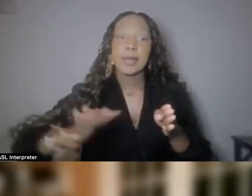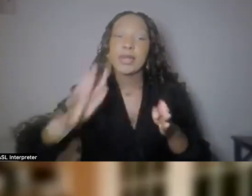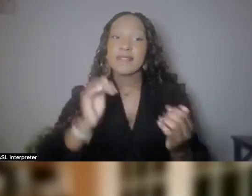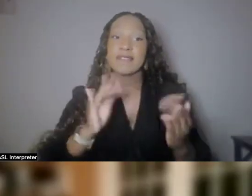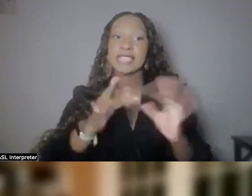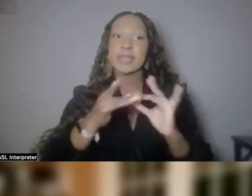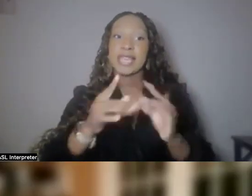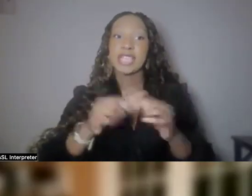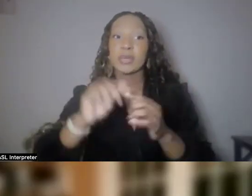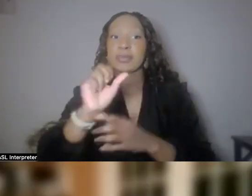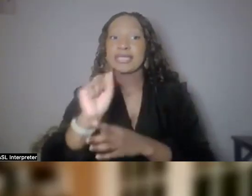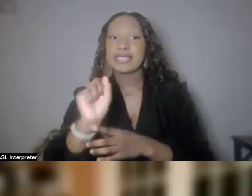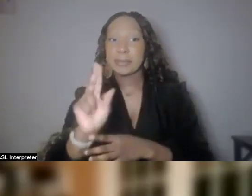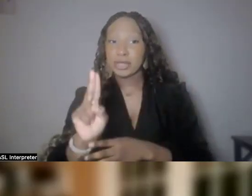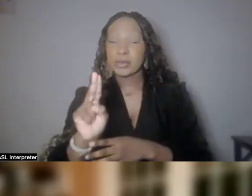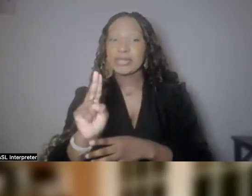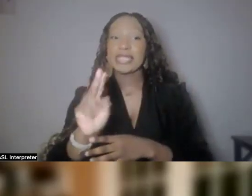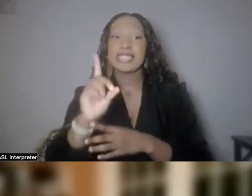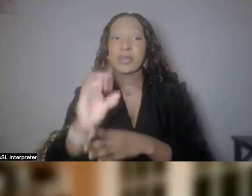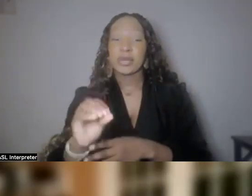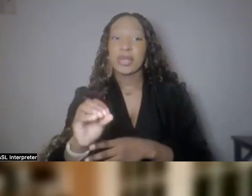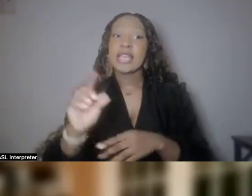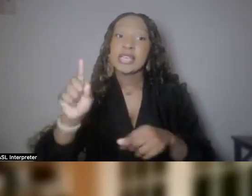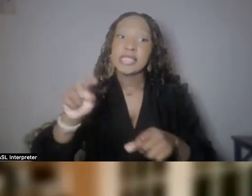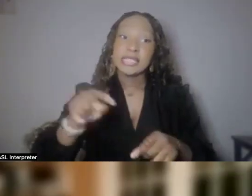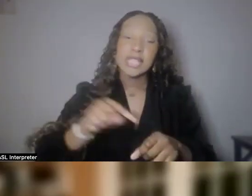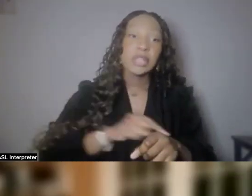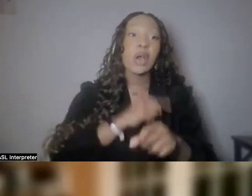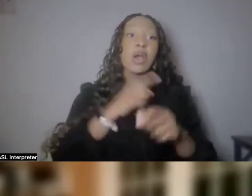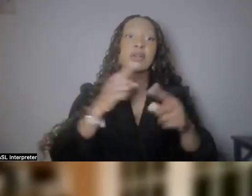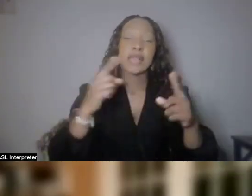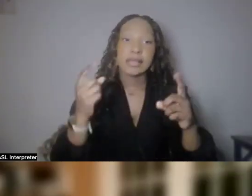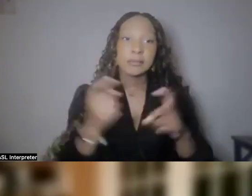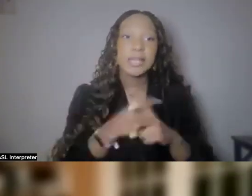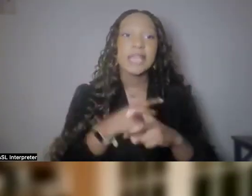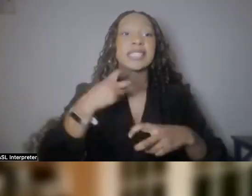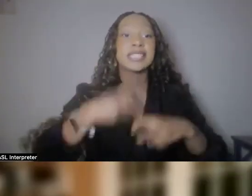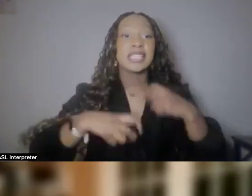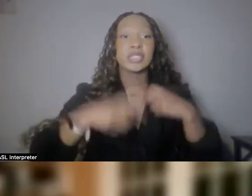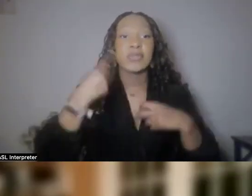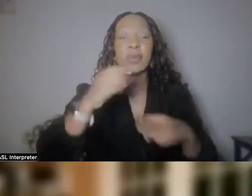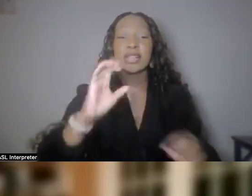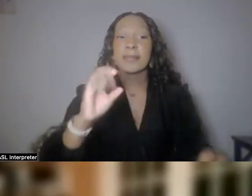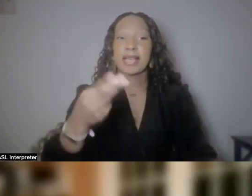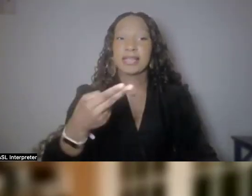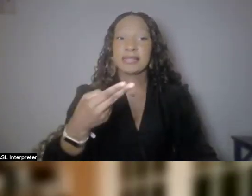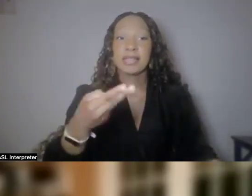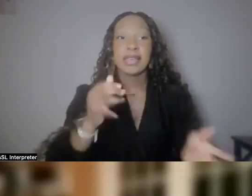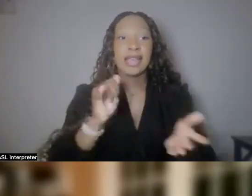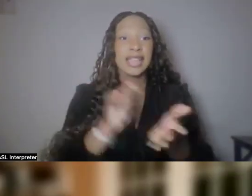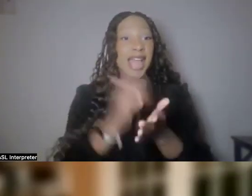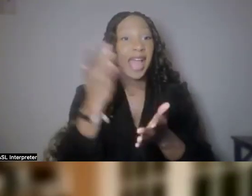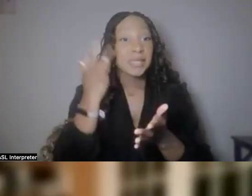is a long-standing and complex issue for Columbia Heights. And it's exactly why our community